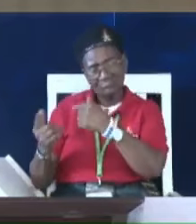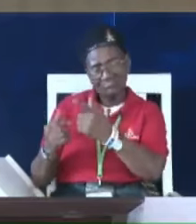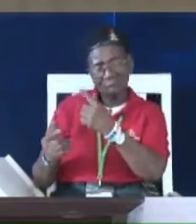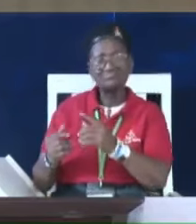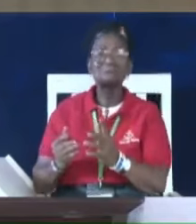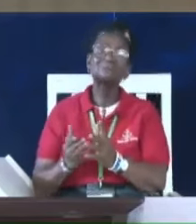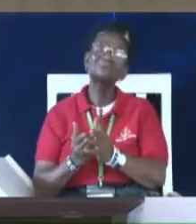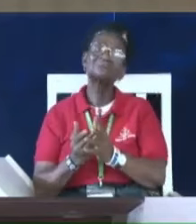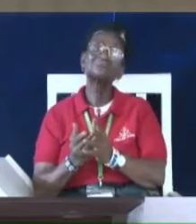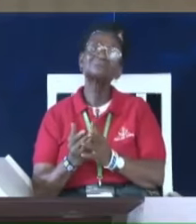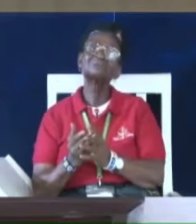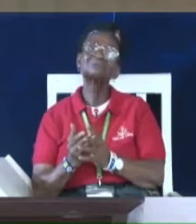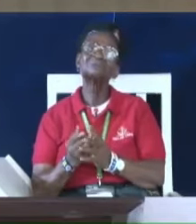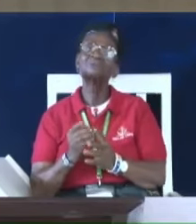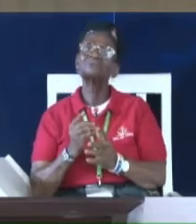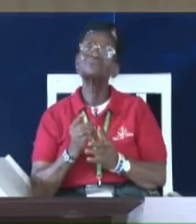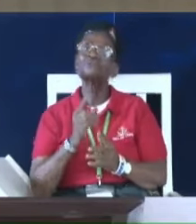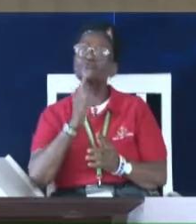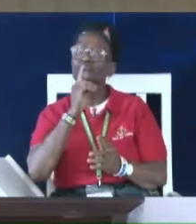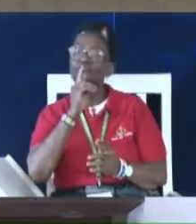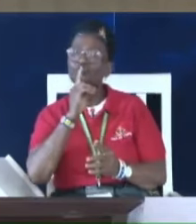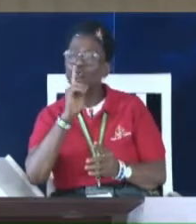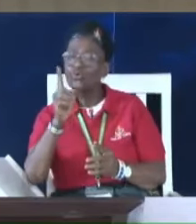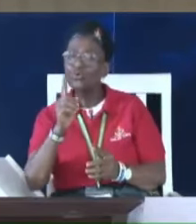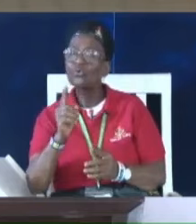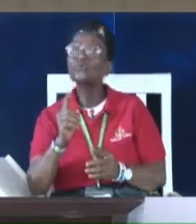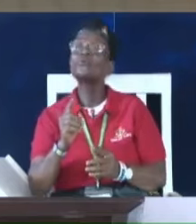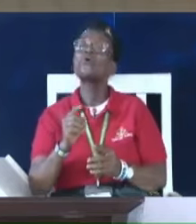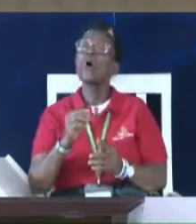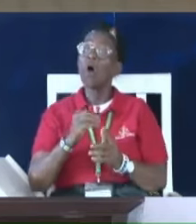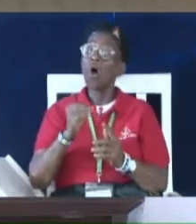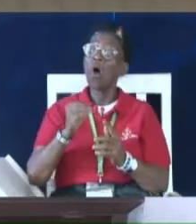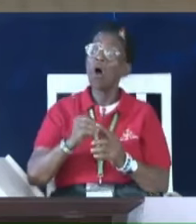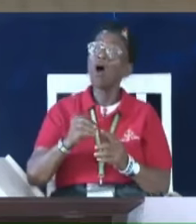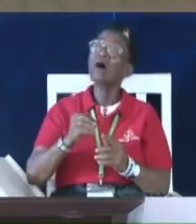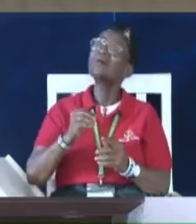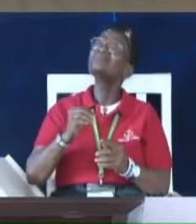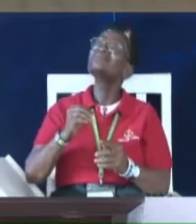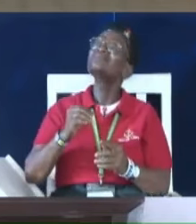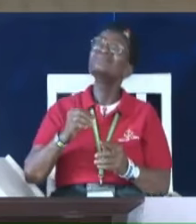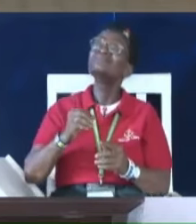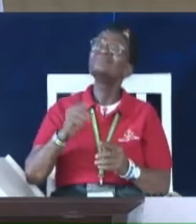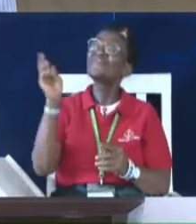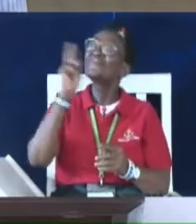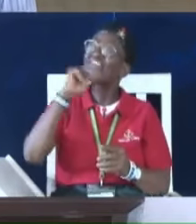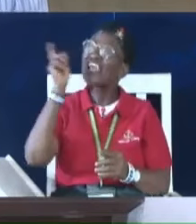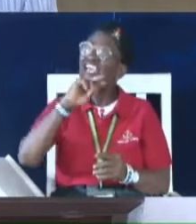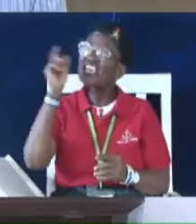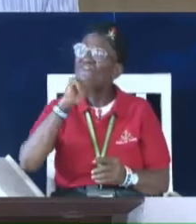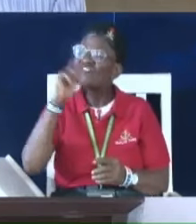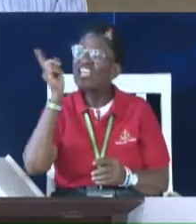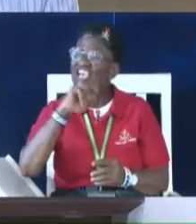true and false sympathizers, they come.